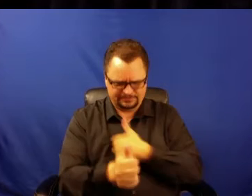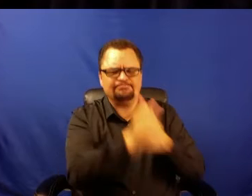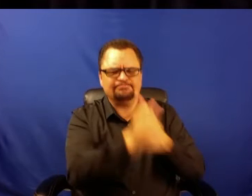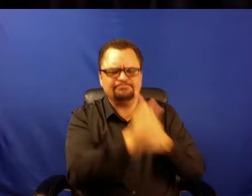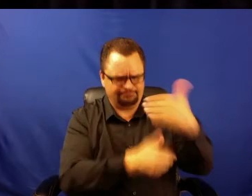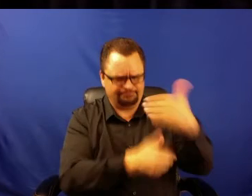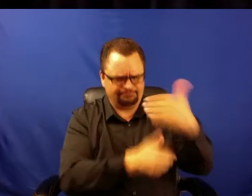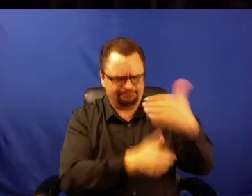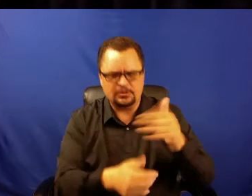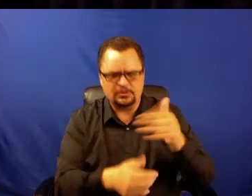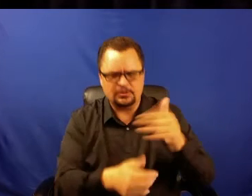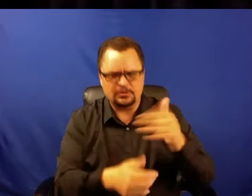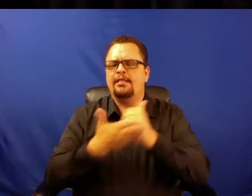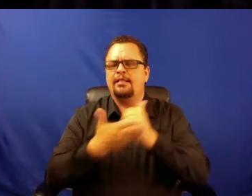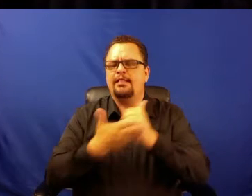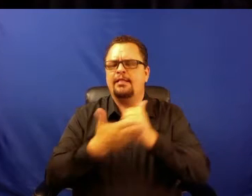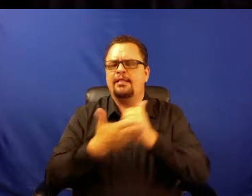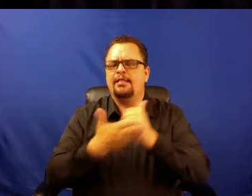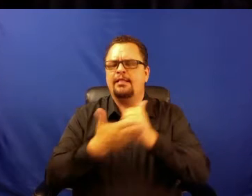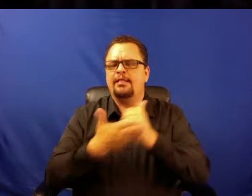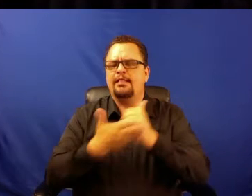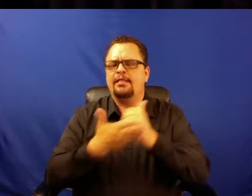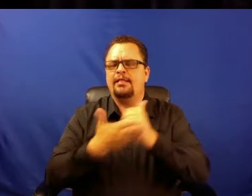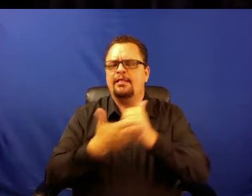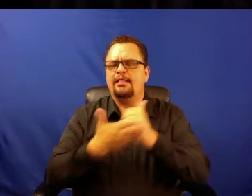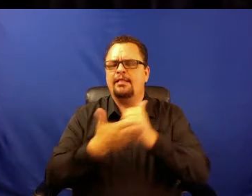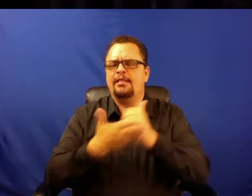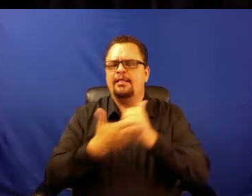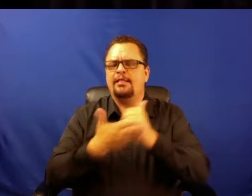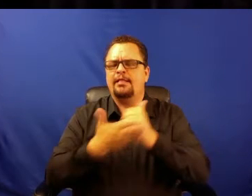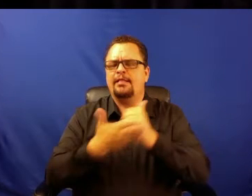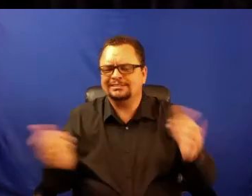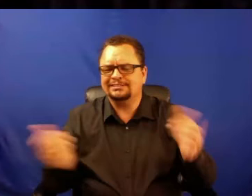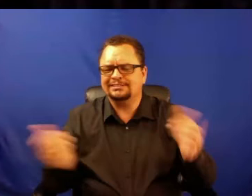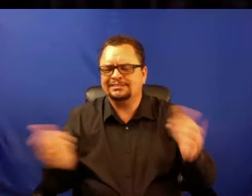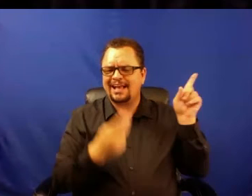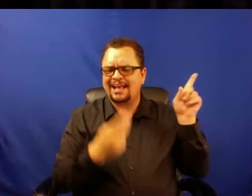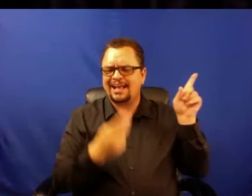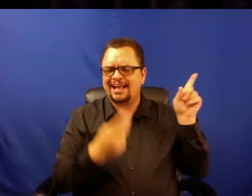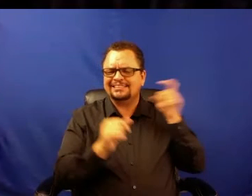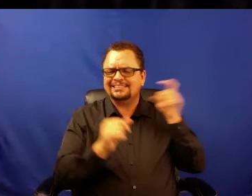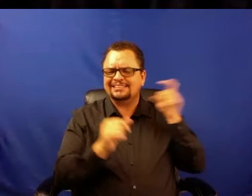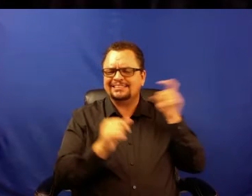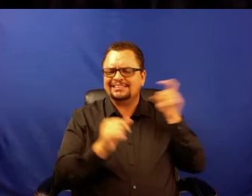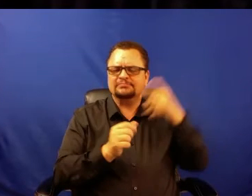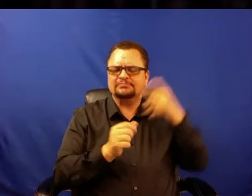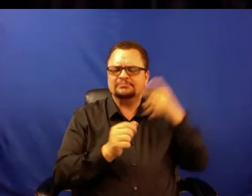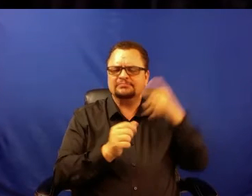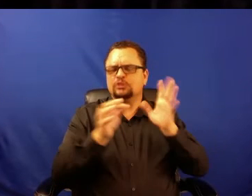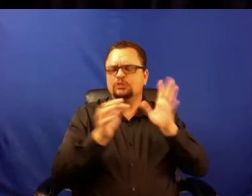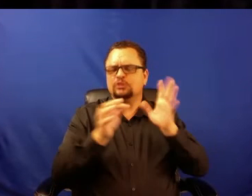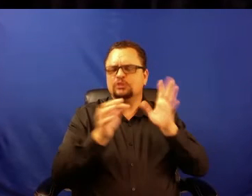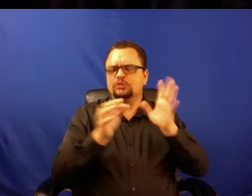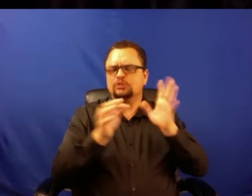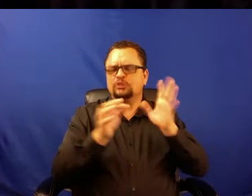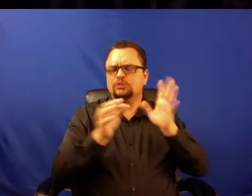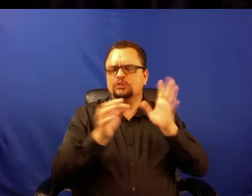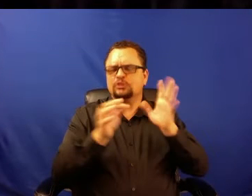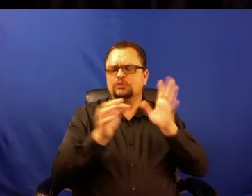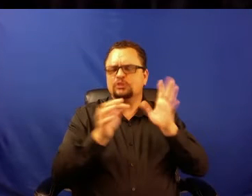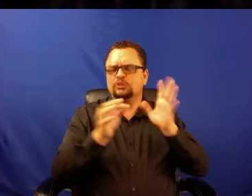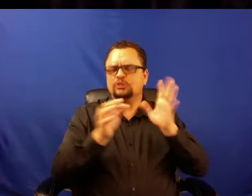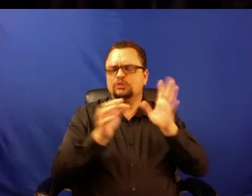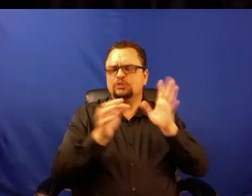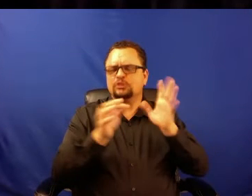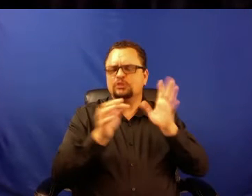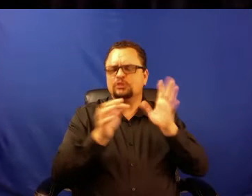as Haley said, the governor provides free face coverings, free testing, all of those things. But again, are